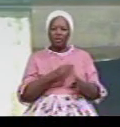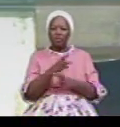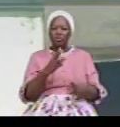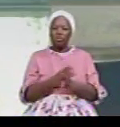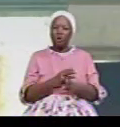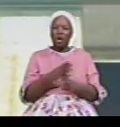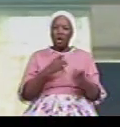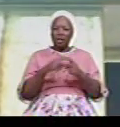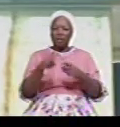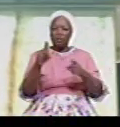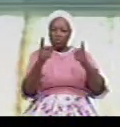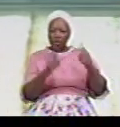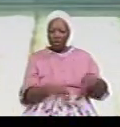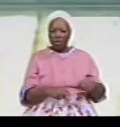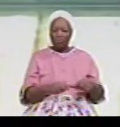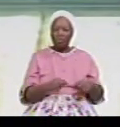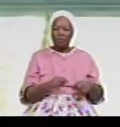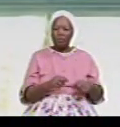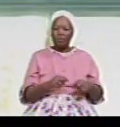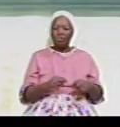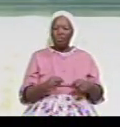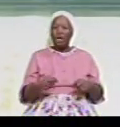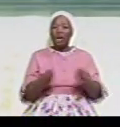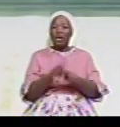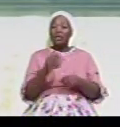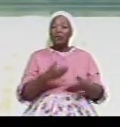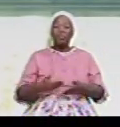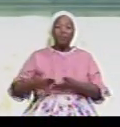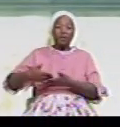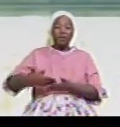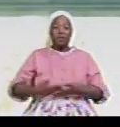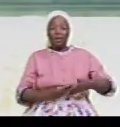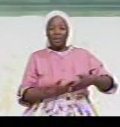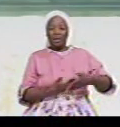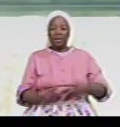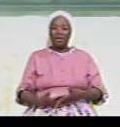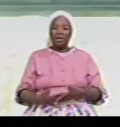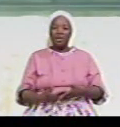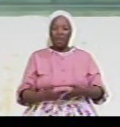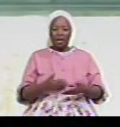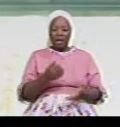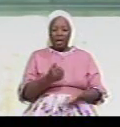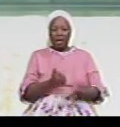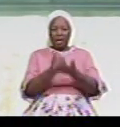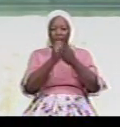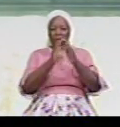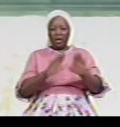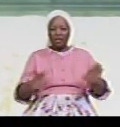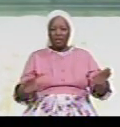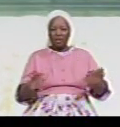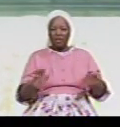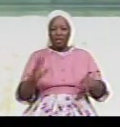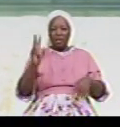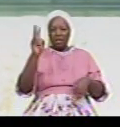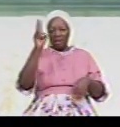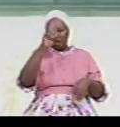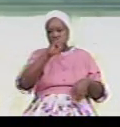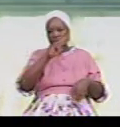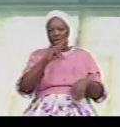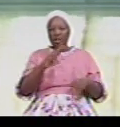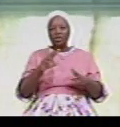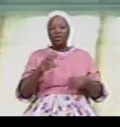you came as a baby, helpless, innocent, knowing